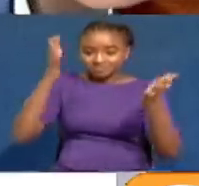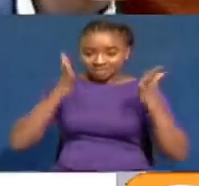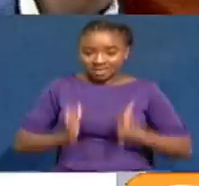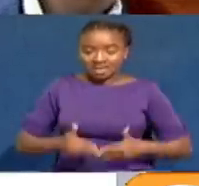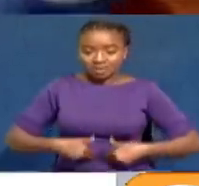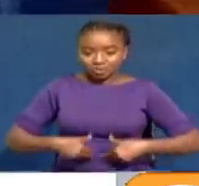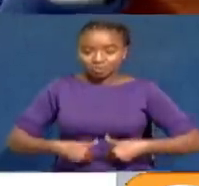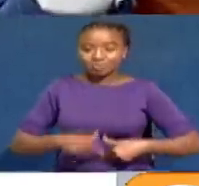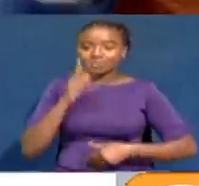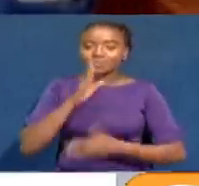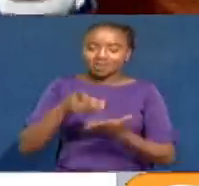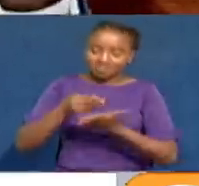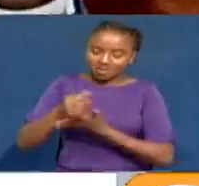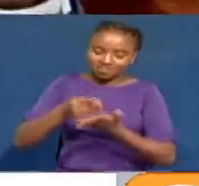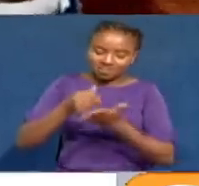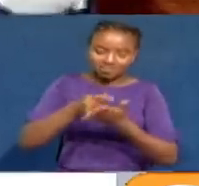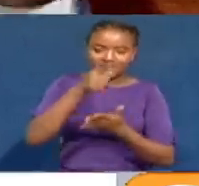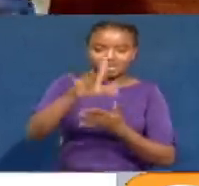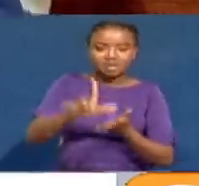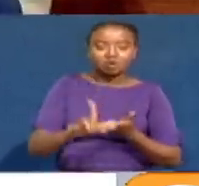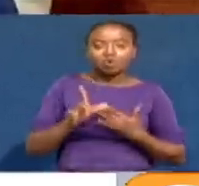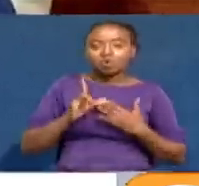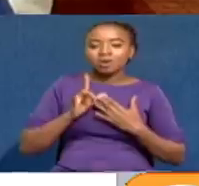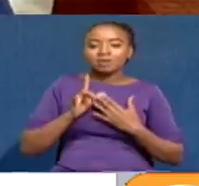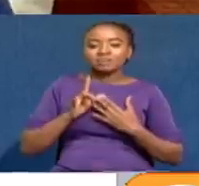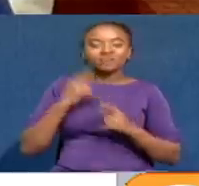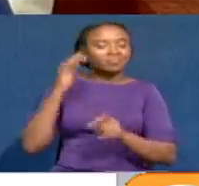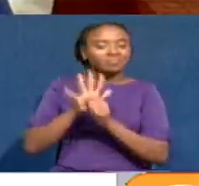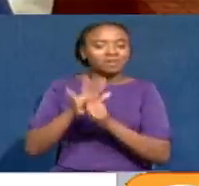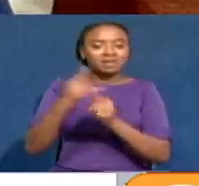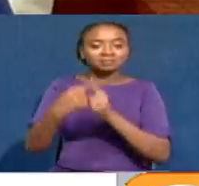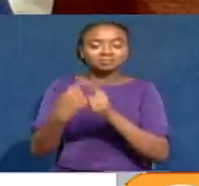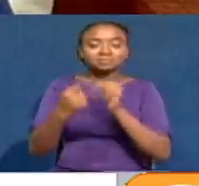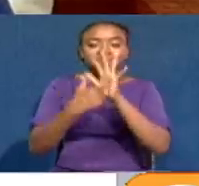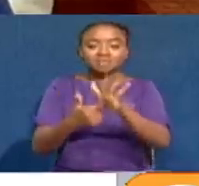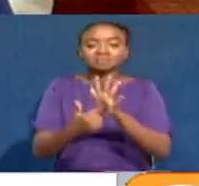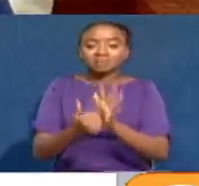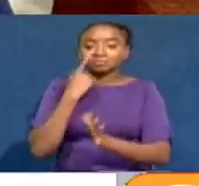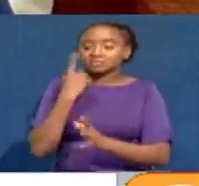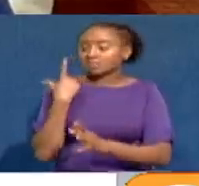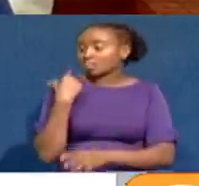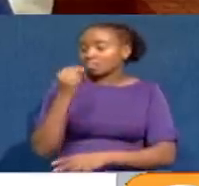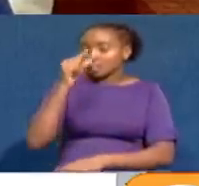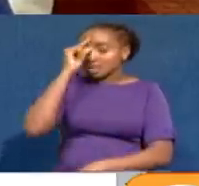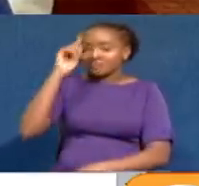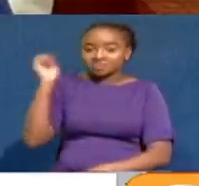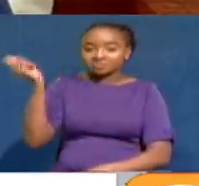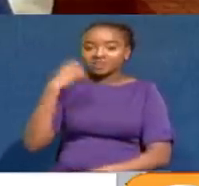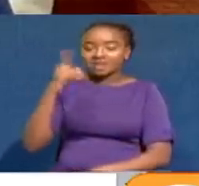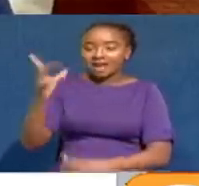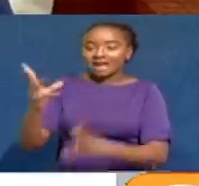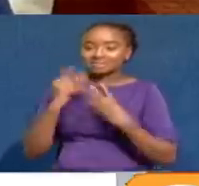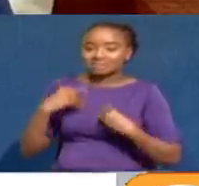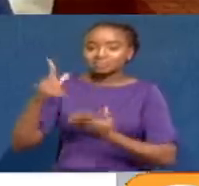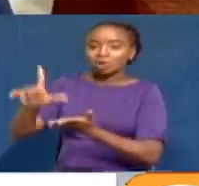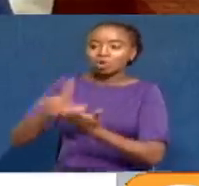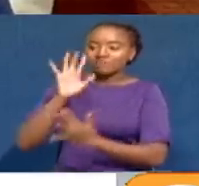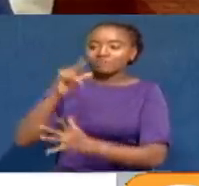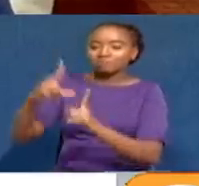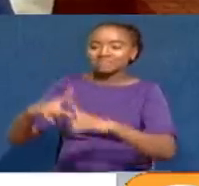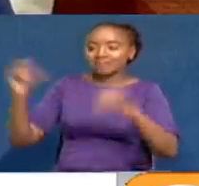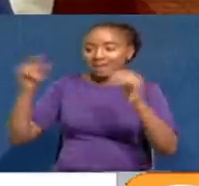pay this debt for the many years to come. Just recently, you saw the government of Kenya signing off a Japanese loan, which will